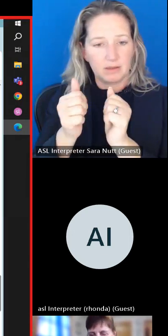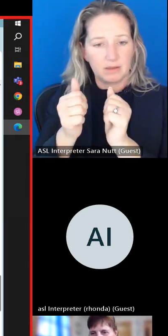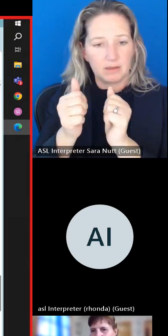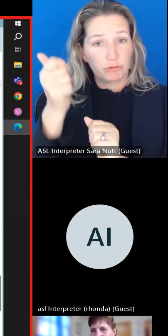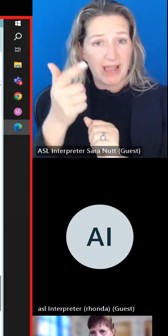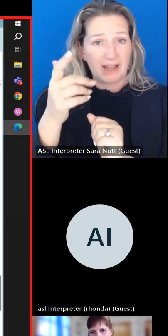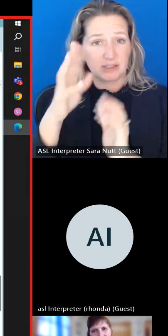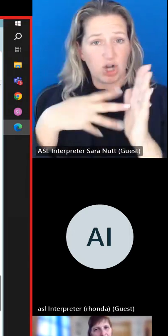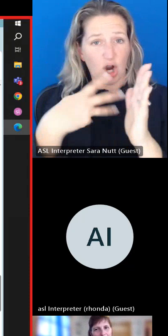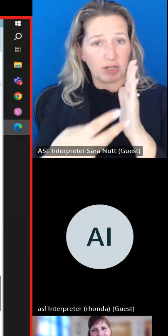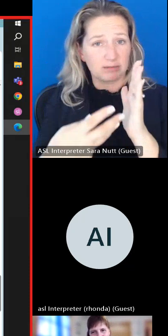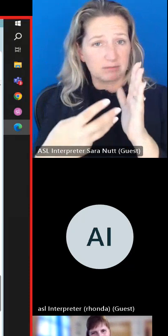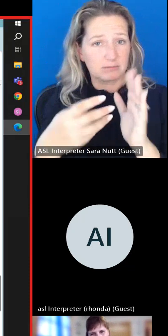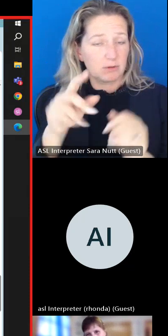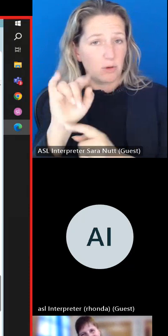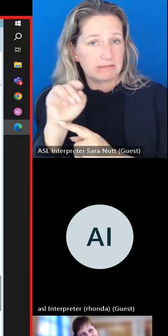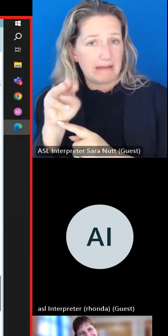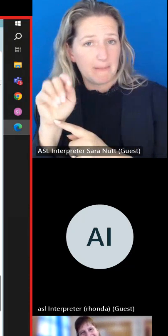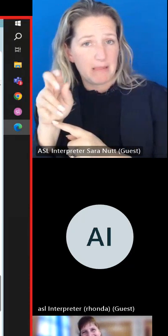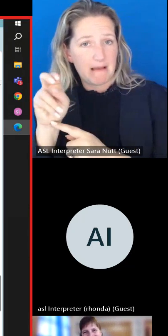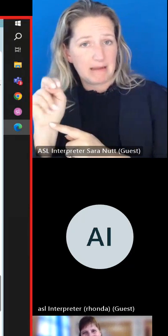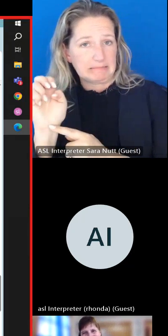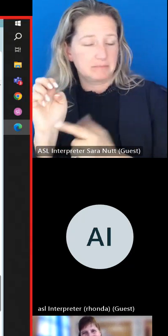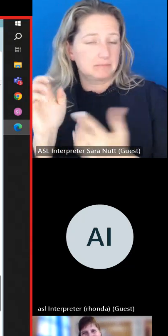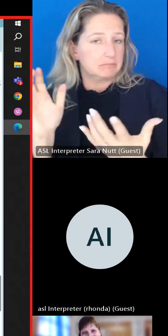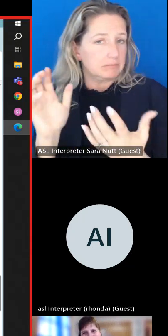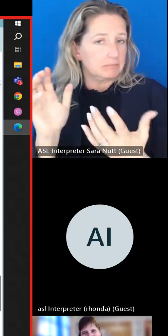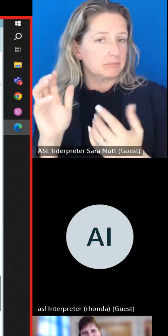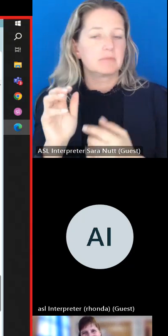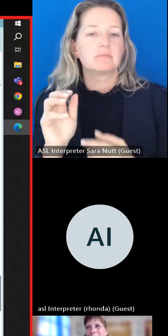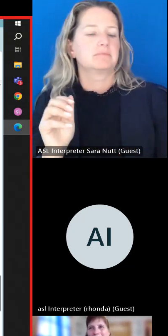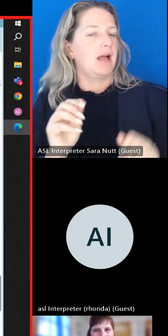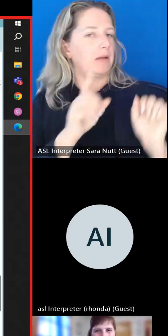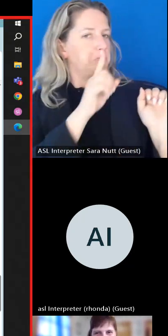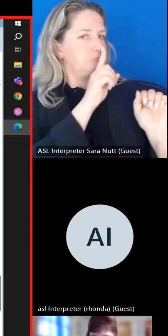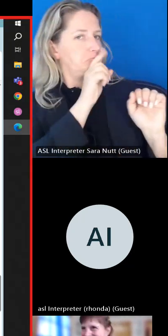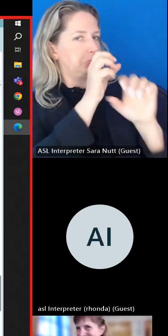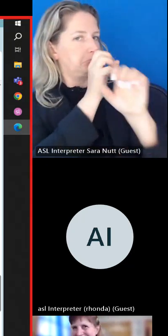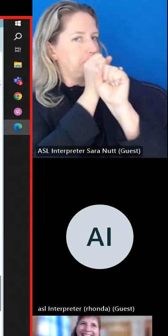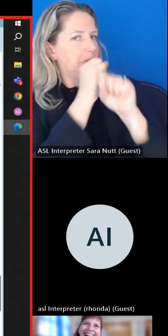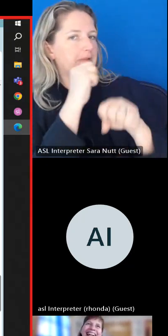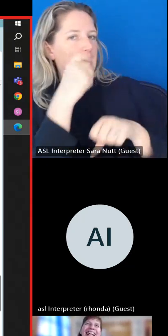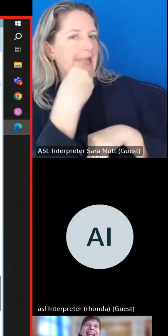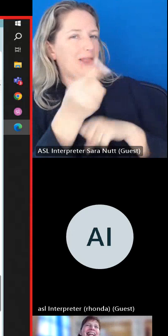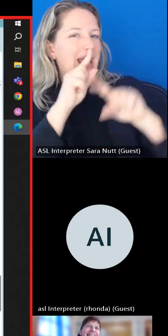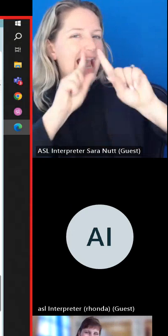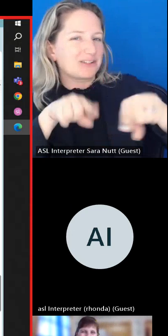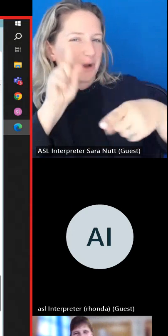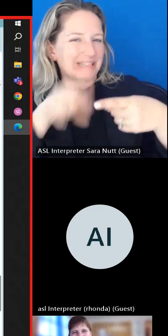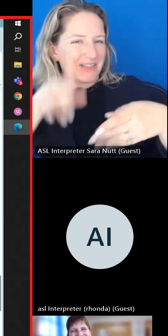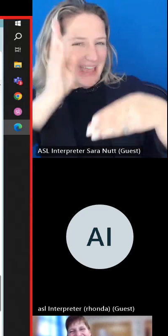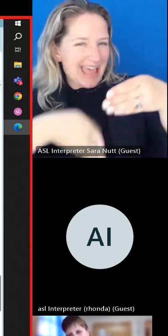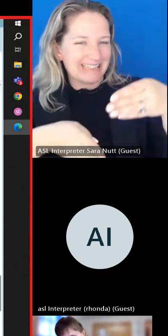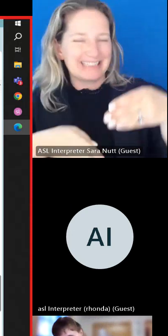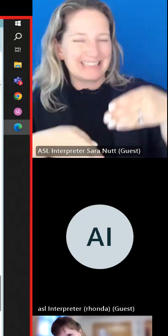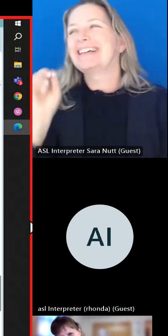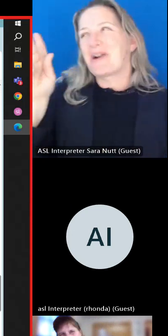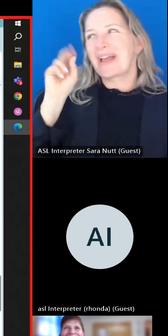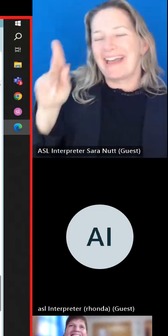You don't get feedback until the very end, Jasmine. Okay. Would That's part of the fun. demonstration, oh, yes, ma'am.